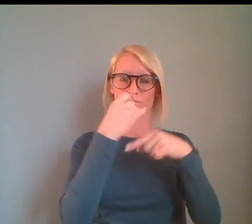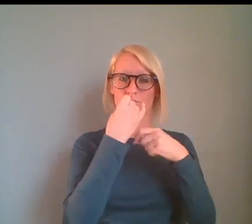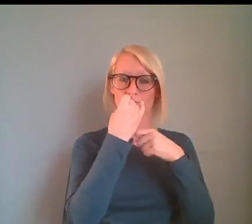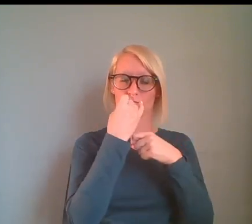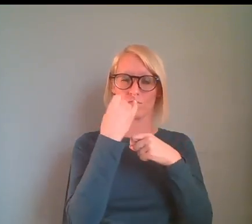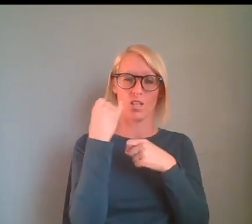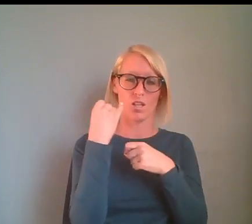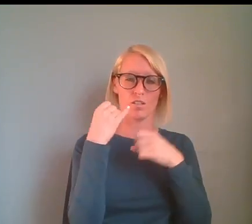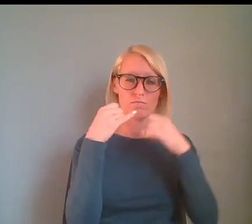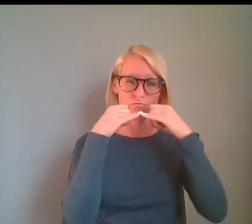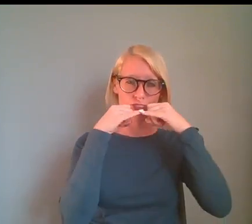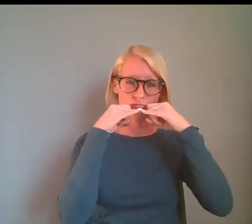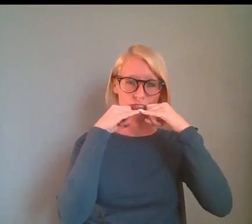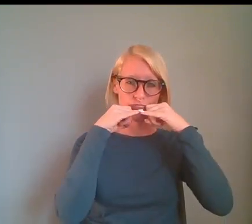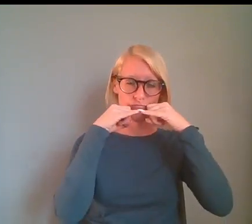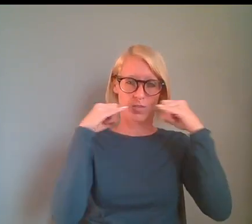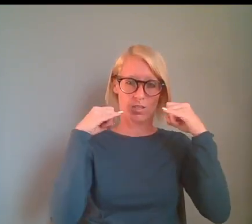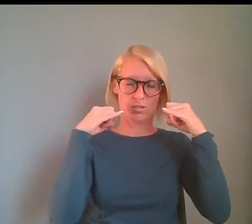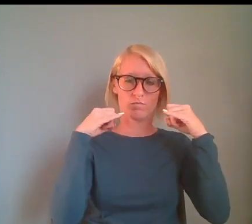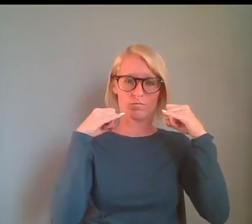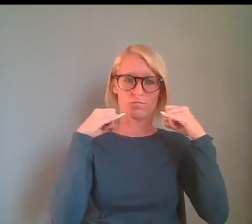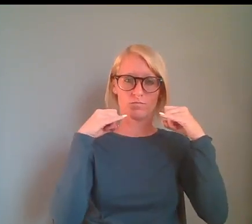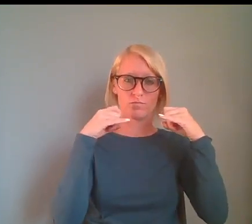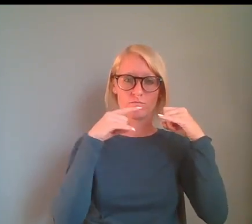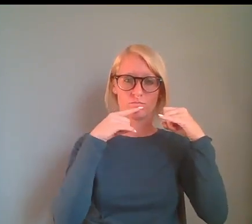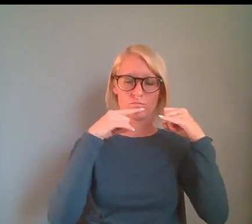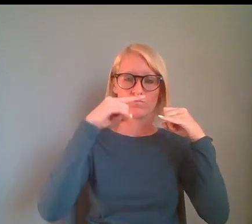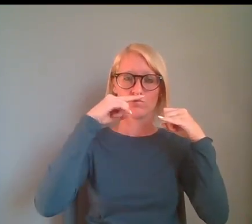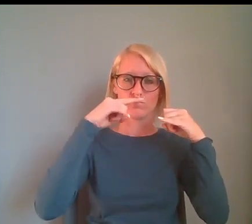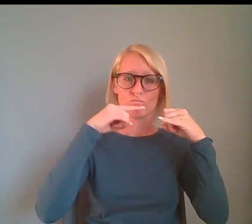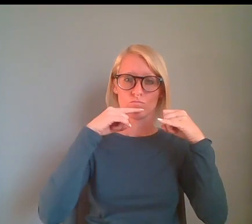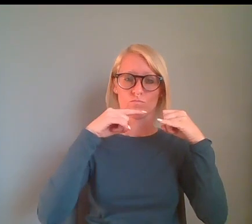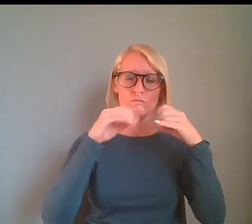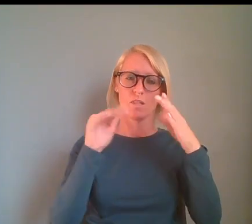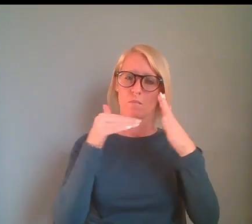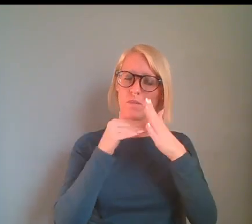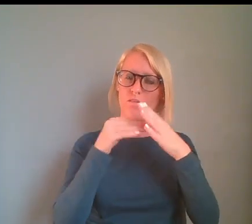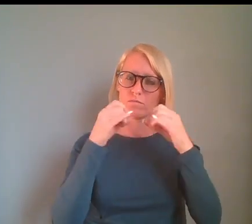lip, and it's about right midway, about like right there.